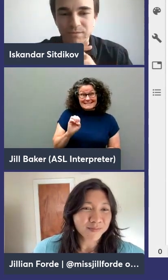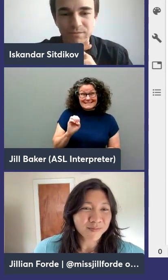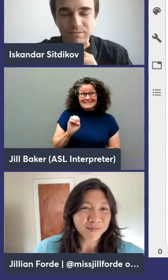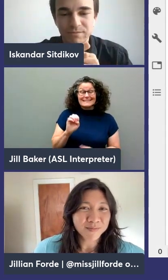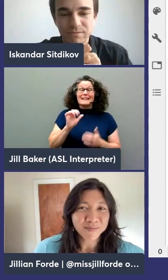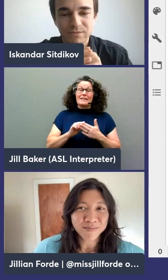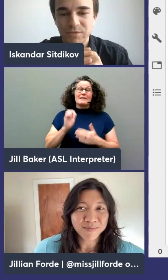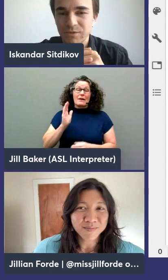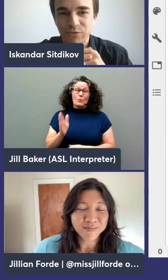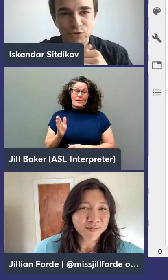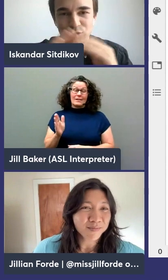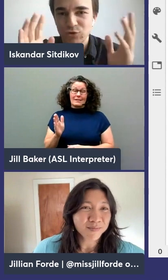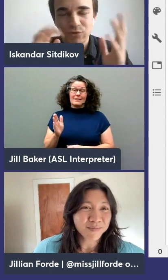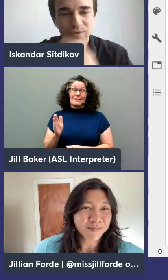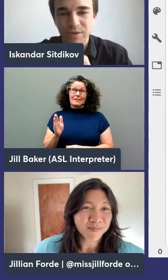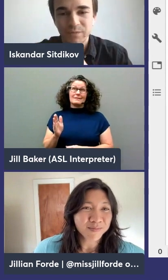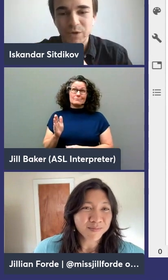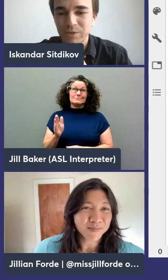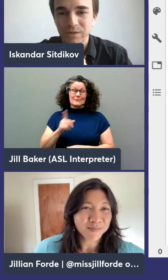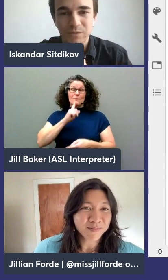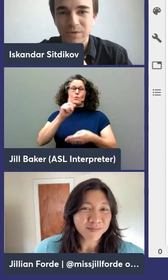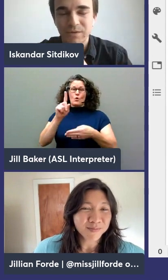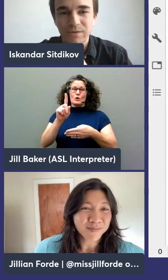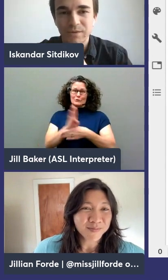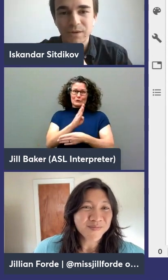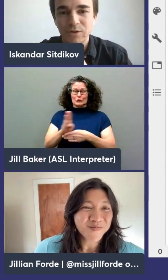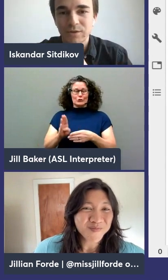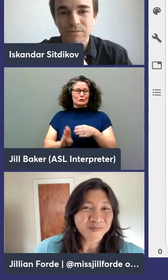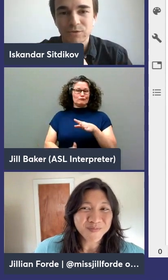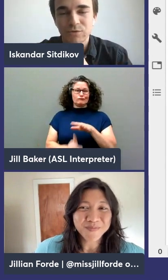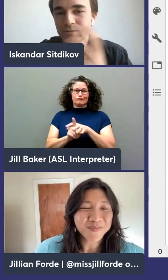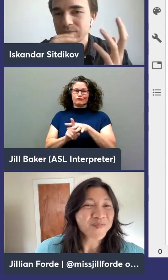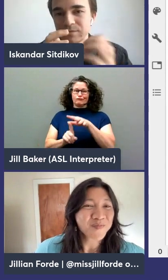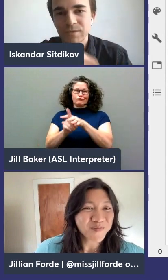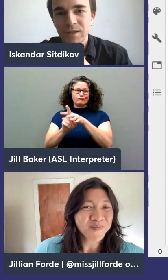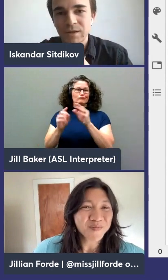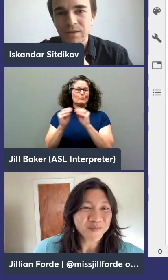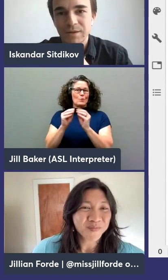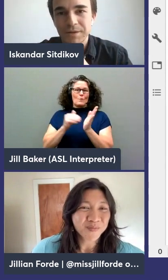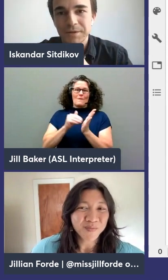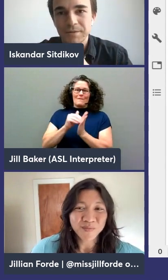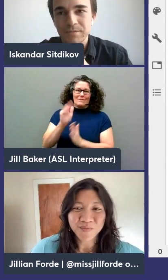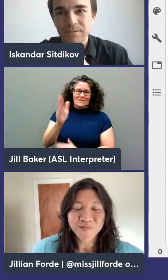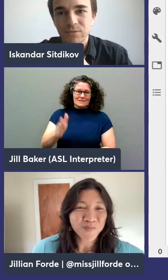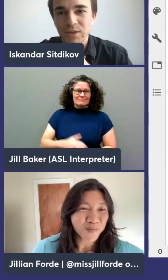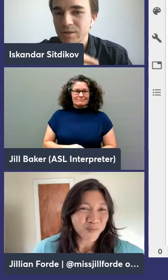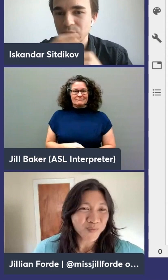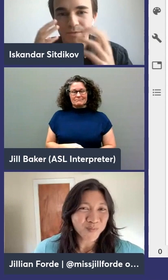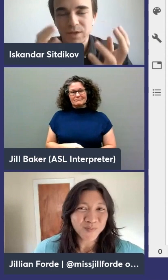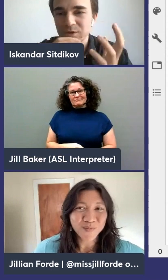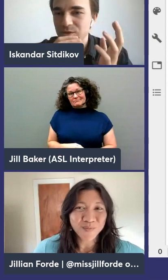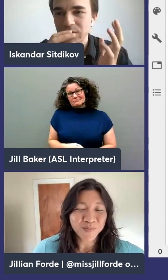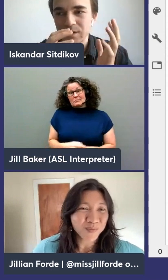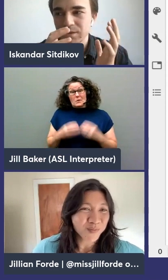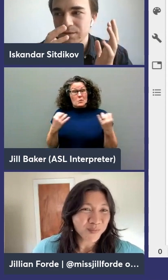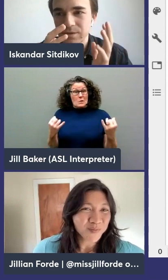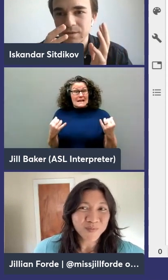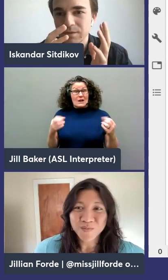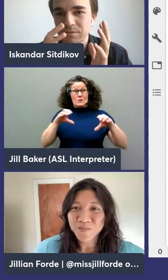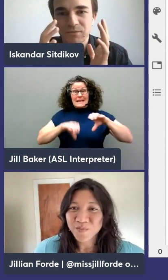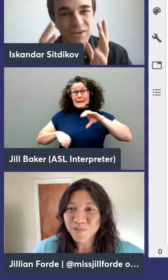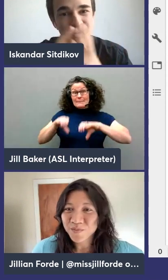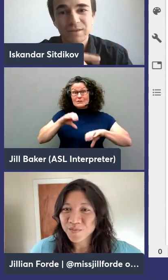would be for sure like bubbling up a lot. So right now chemistry